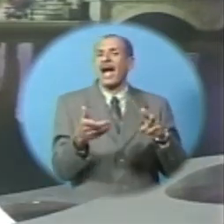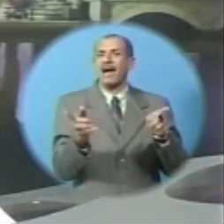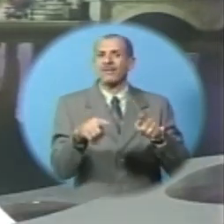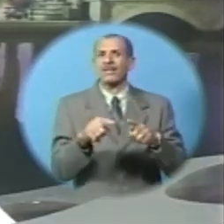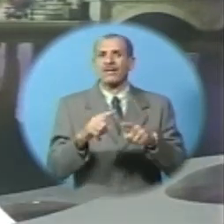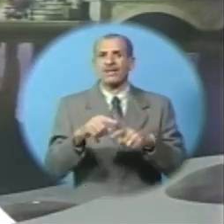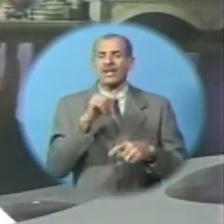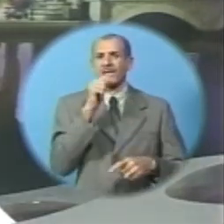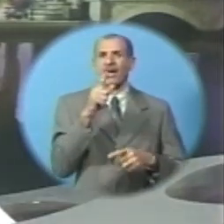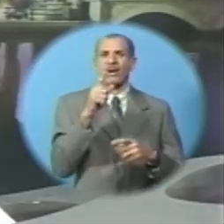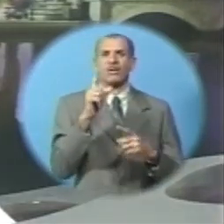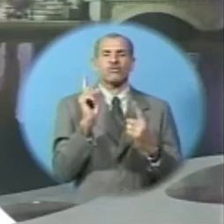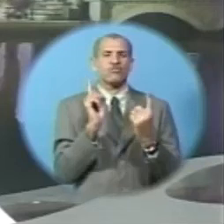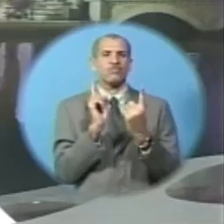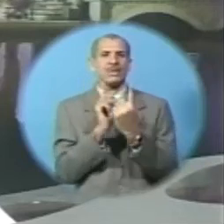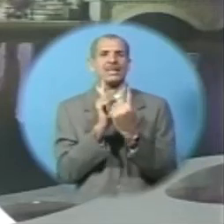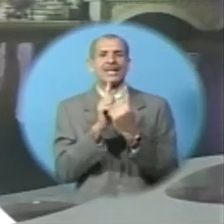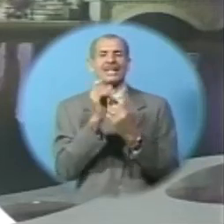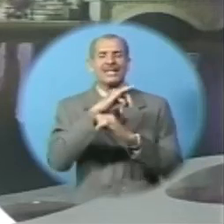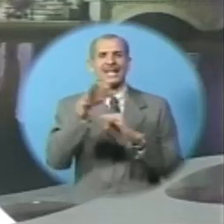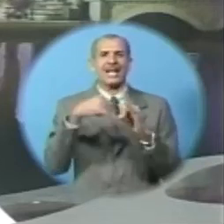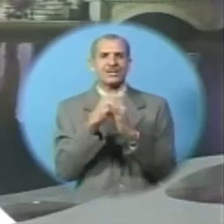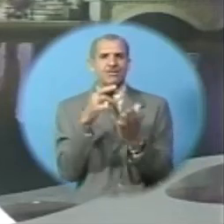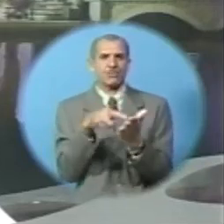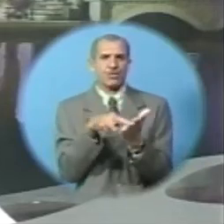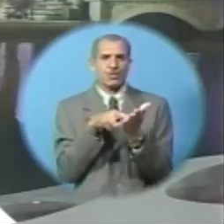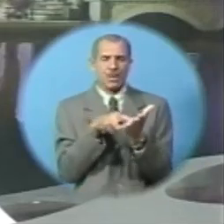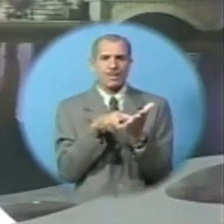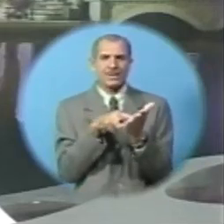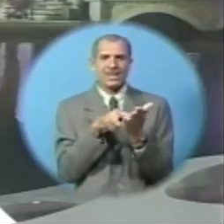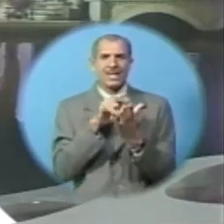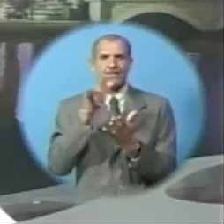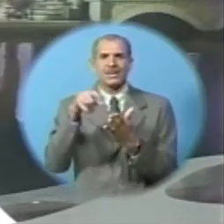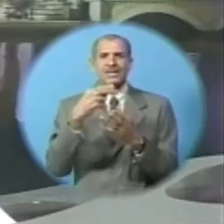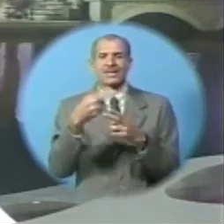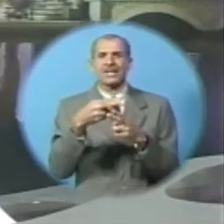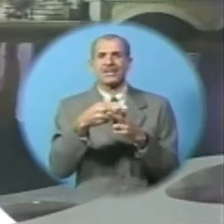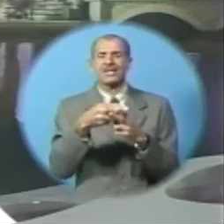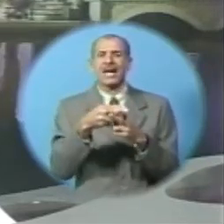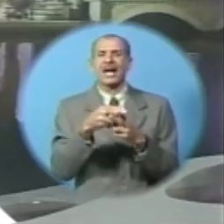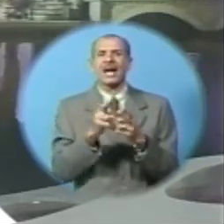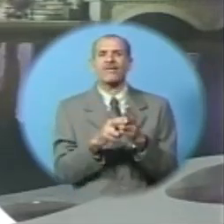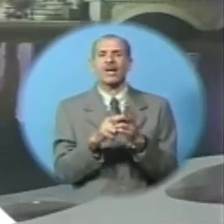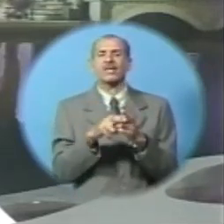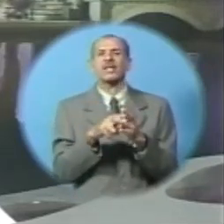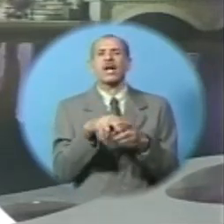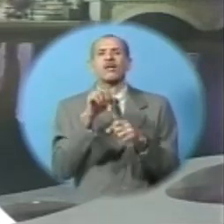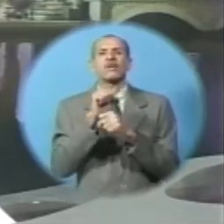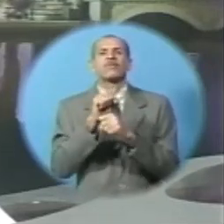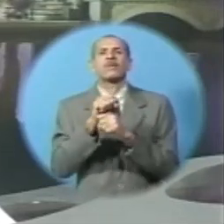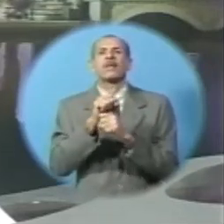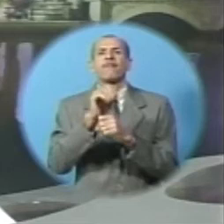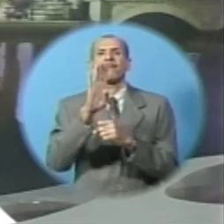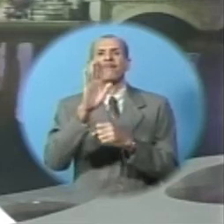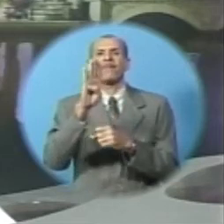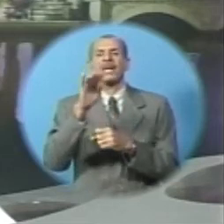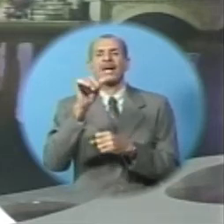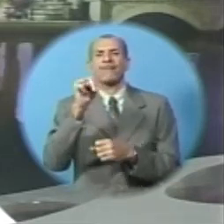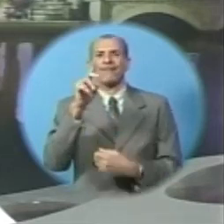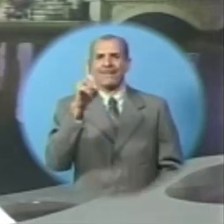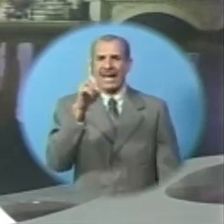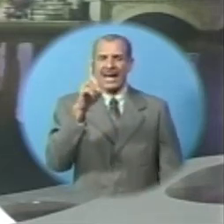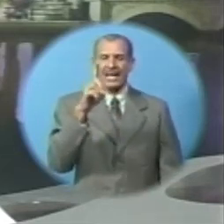failed to meet international safety standards. Airlines placed on the list are subject to an operating ban or